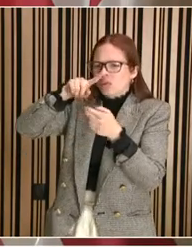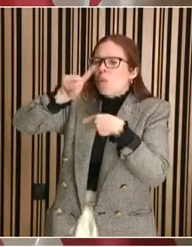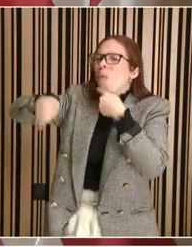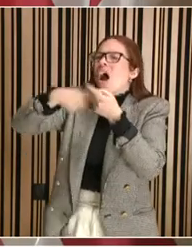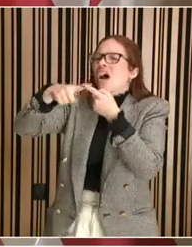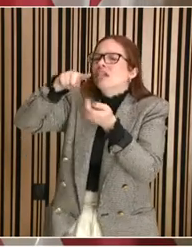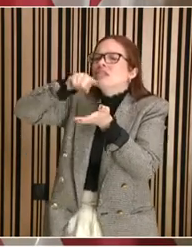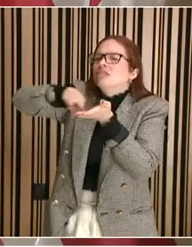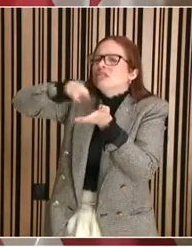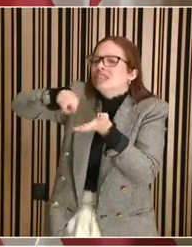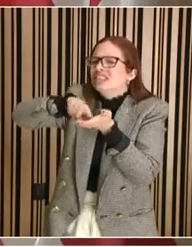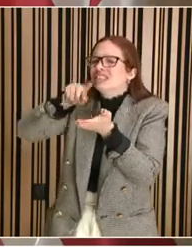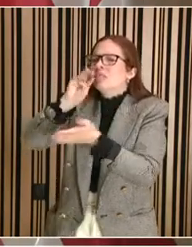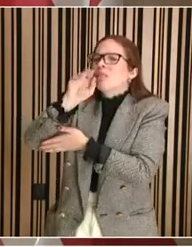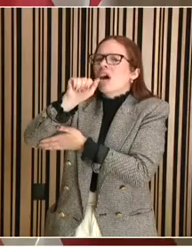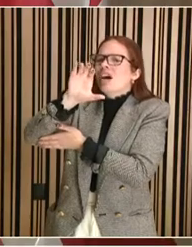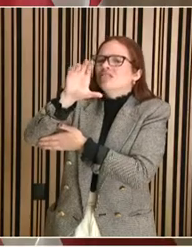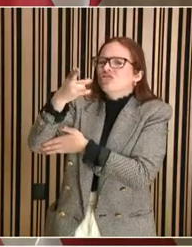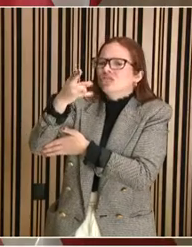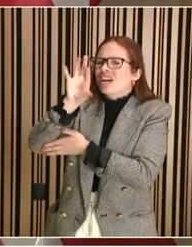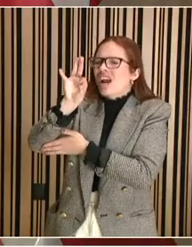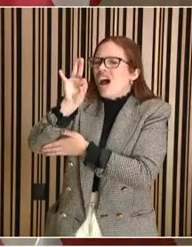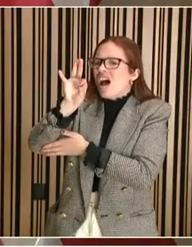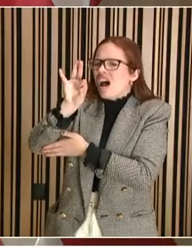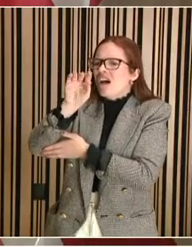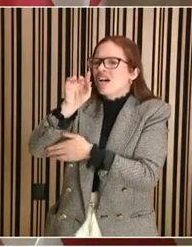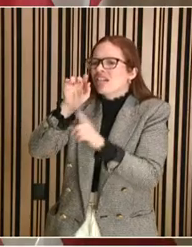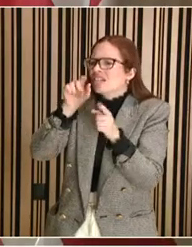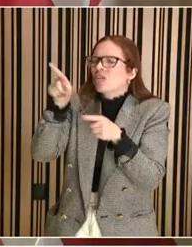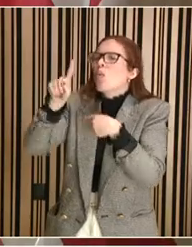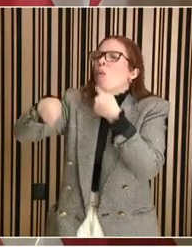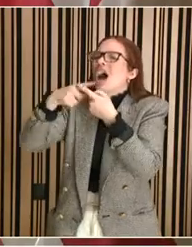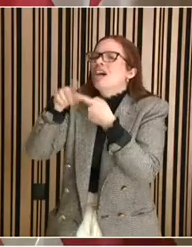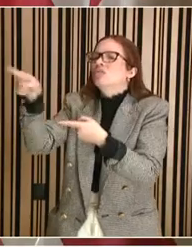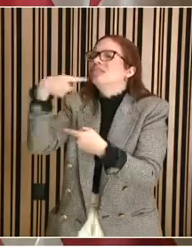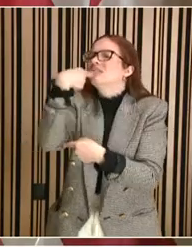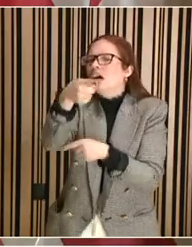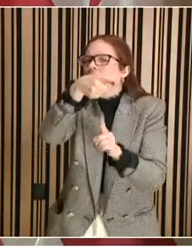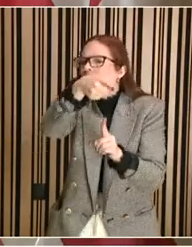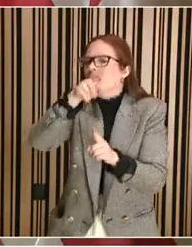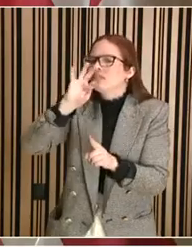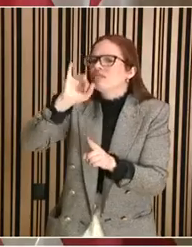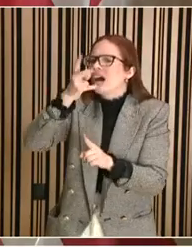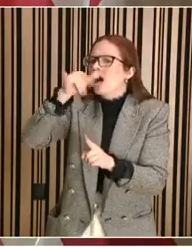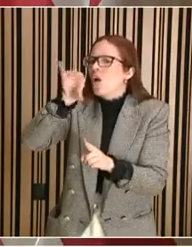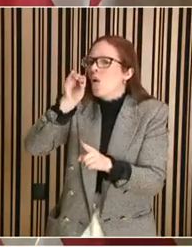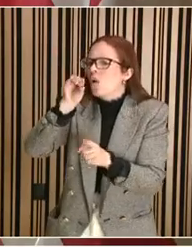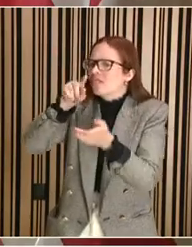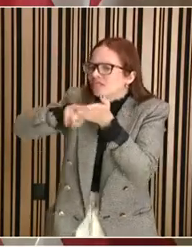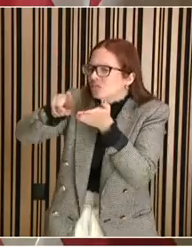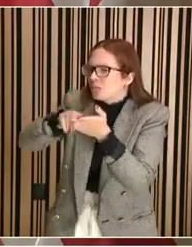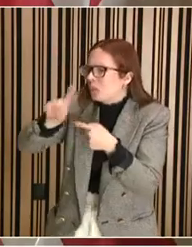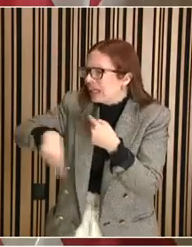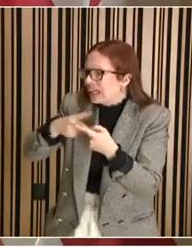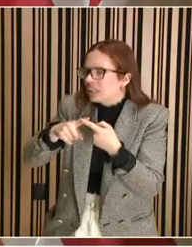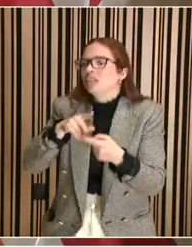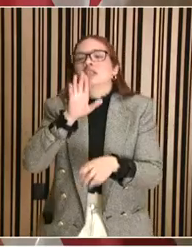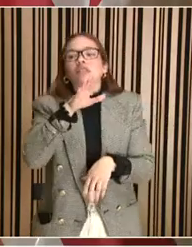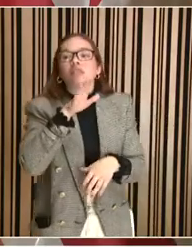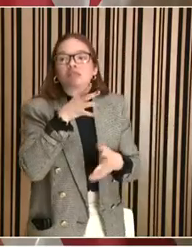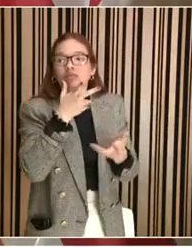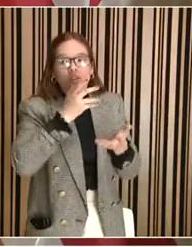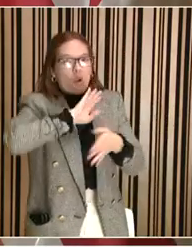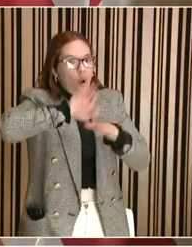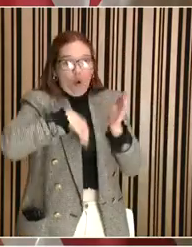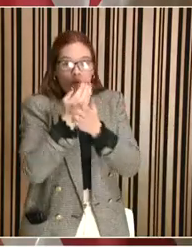and an investigation opened? Thank you. Pursuant to our process and standards, he was